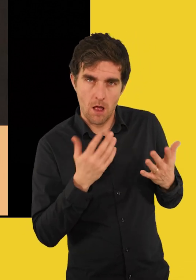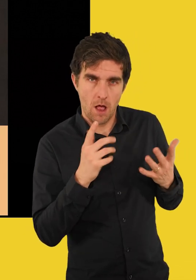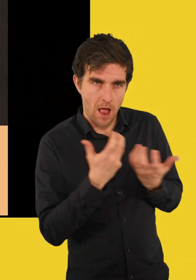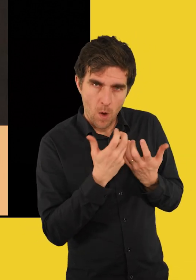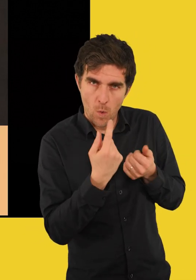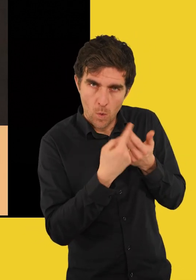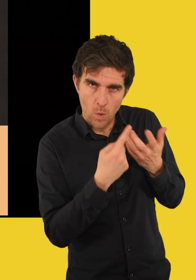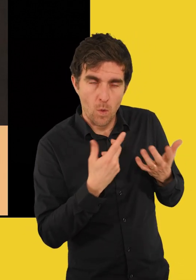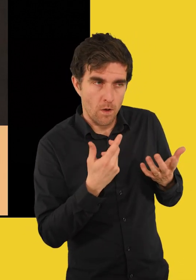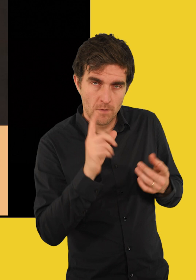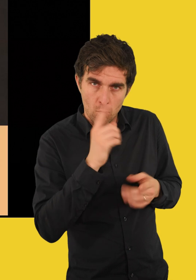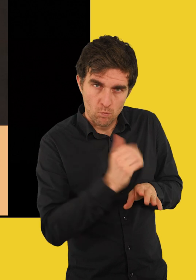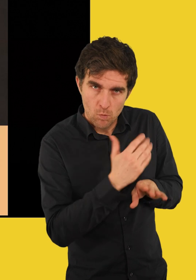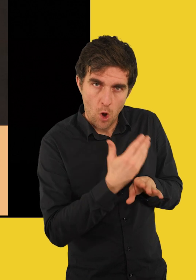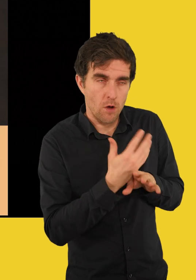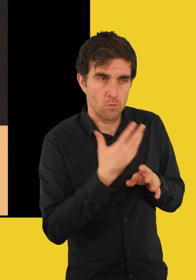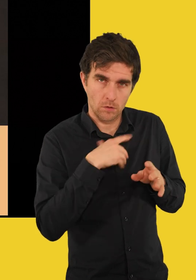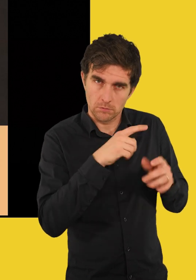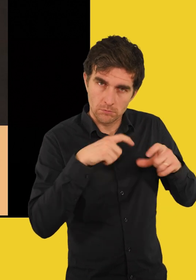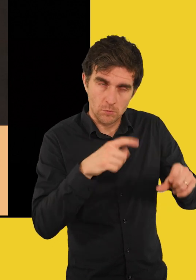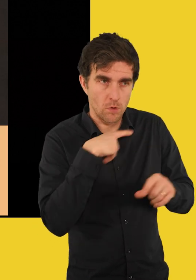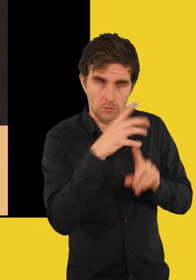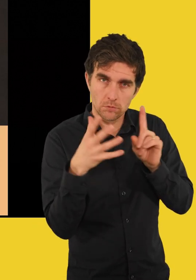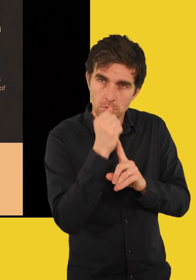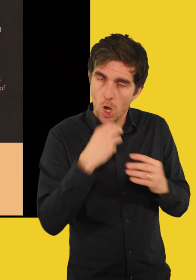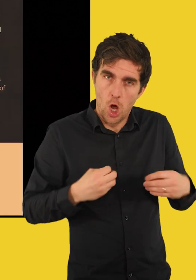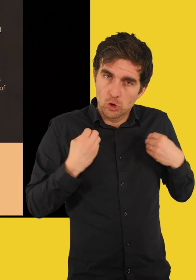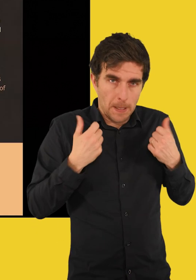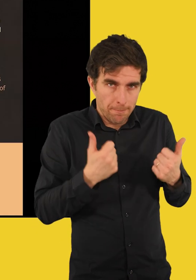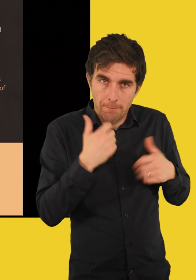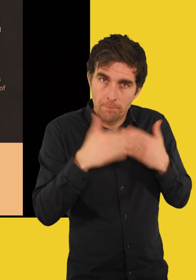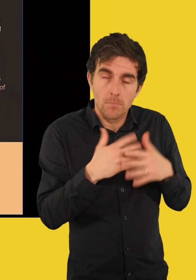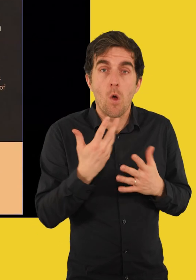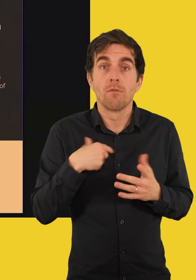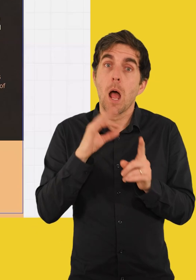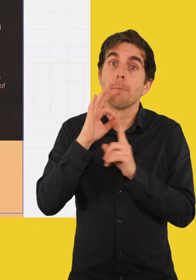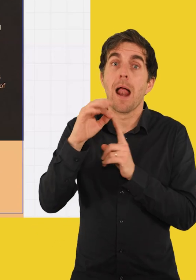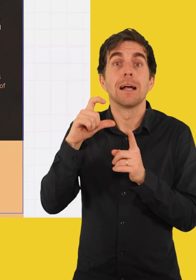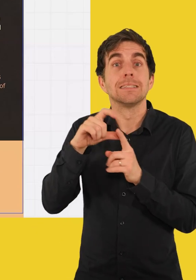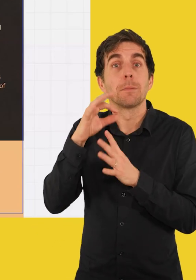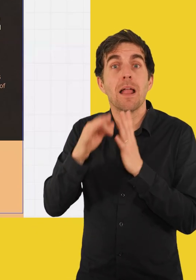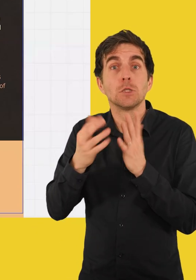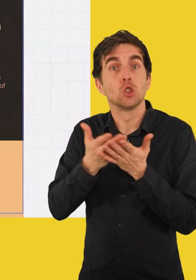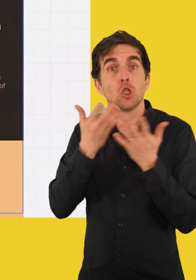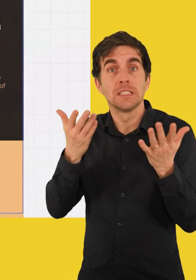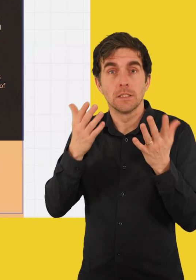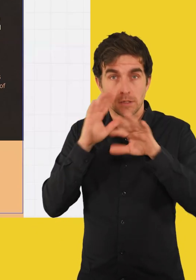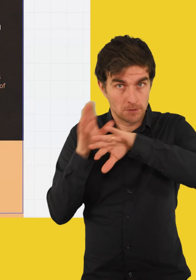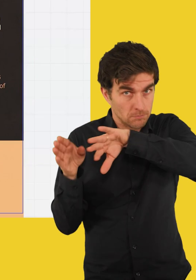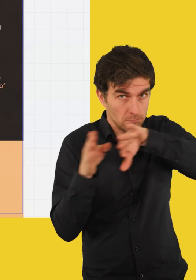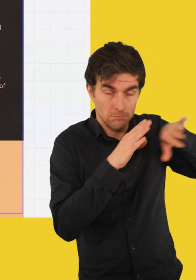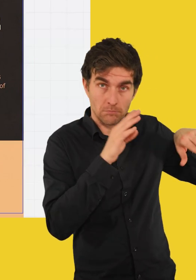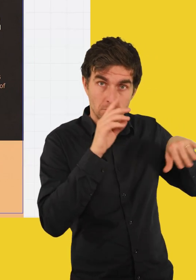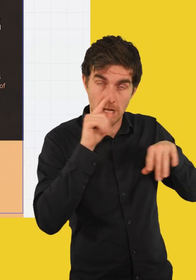their work. Those who created the work retain ownership. If we apply a disability justice lens, we can start